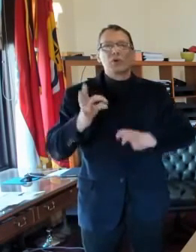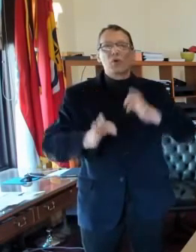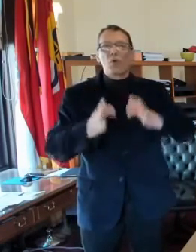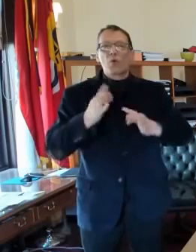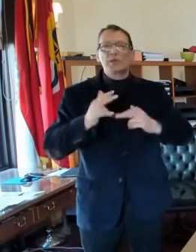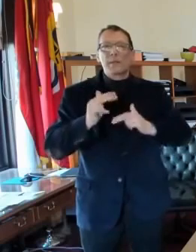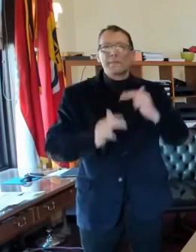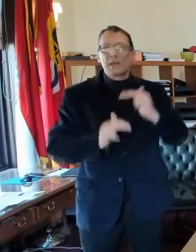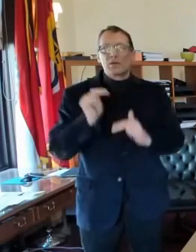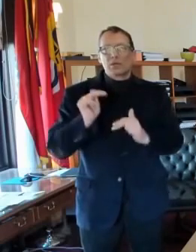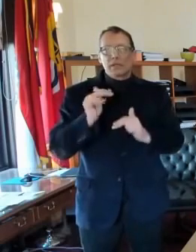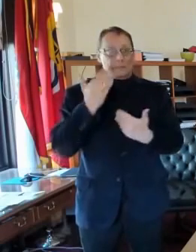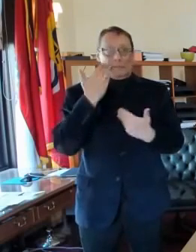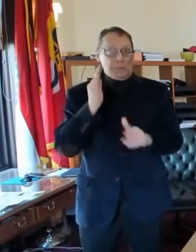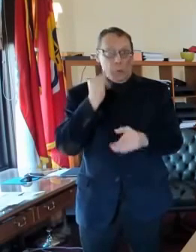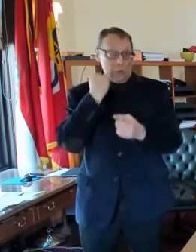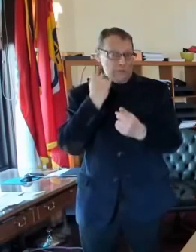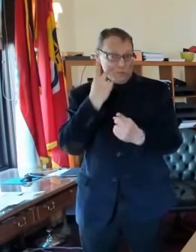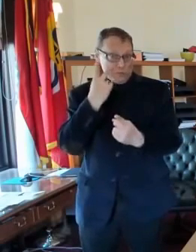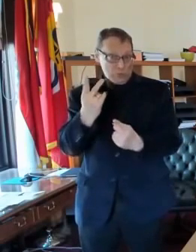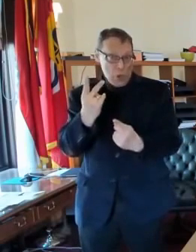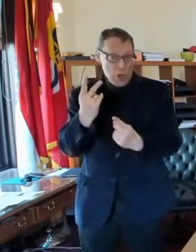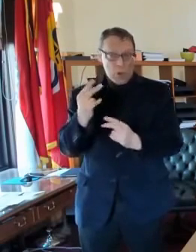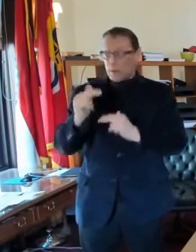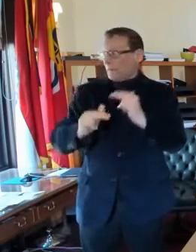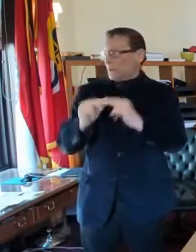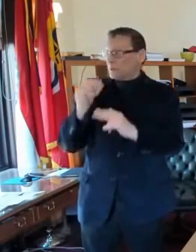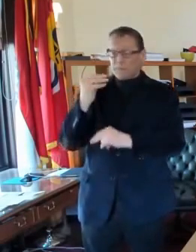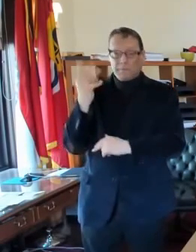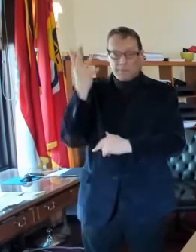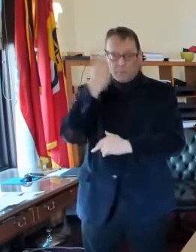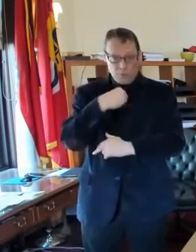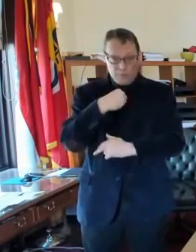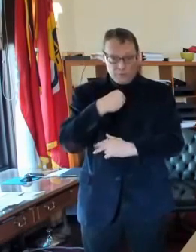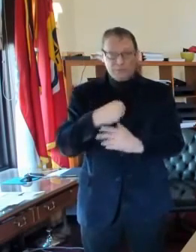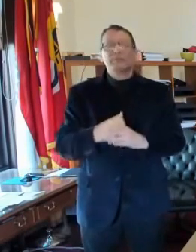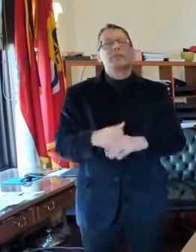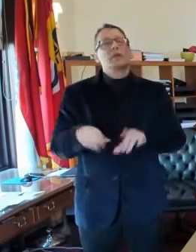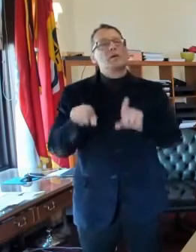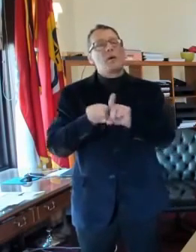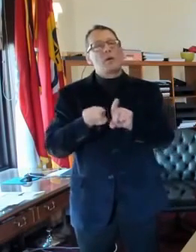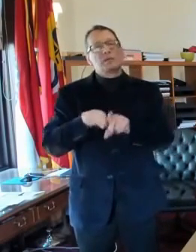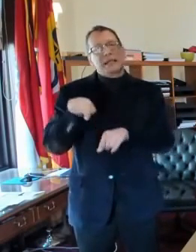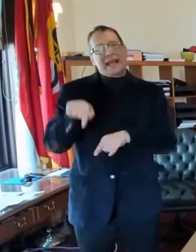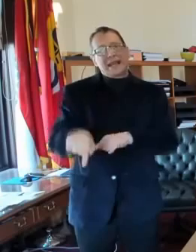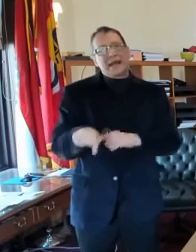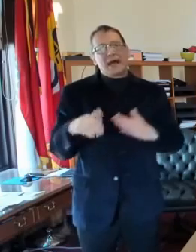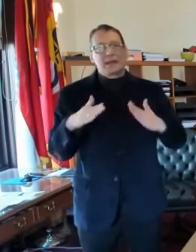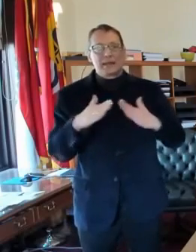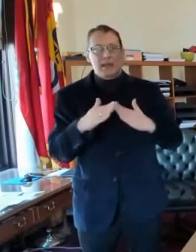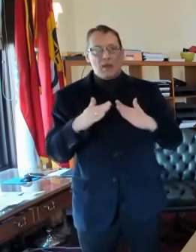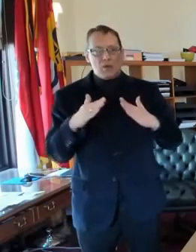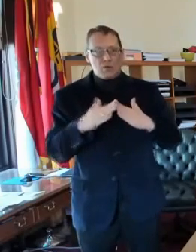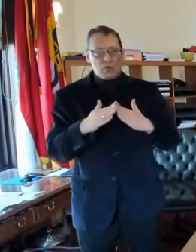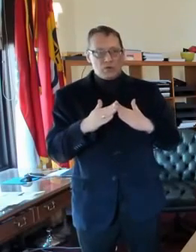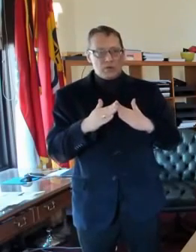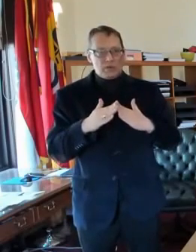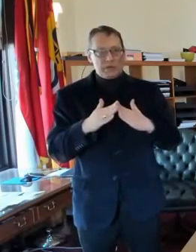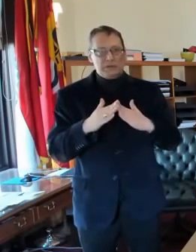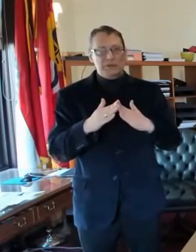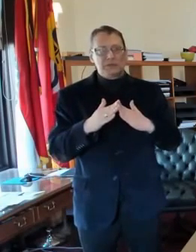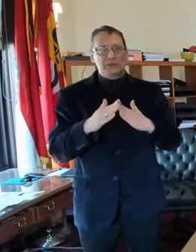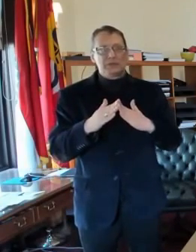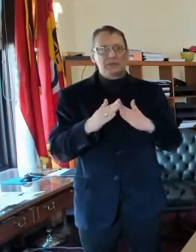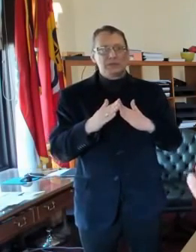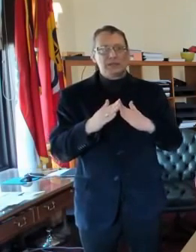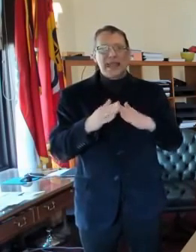last night. I don't know if you saw our post. The building looked beautiful. We also, in downtown, there are the